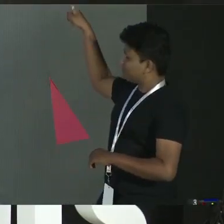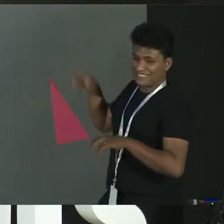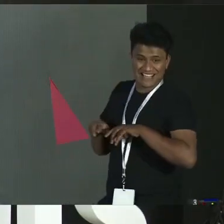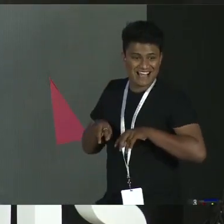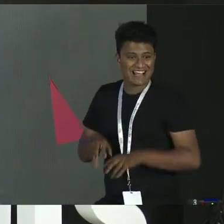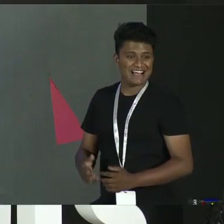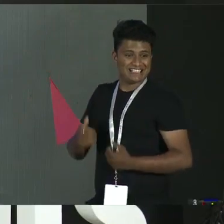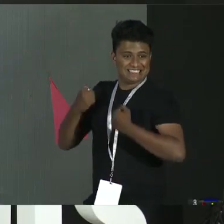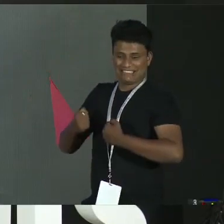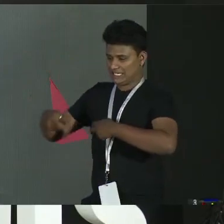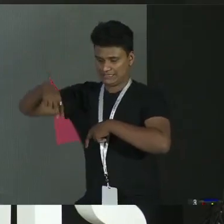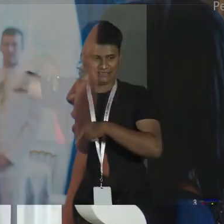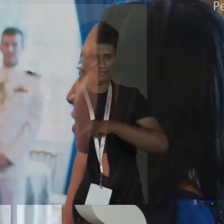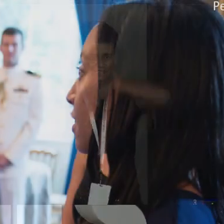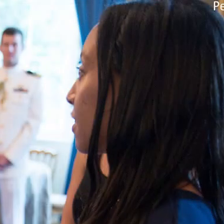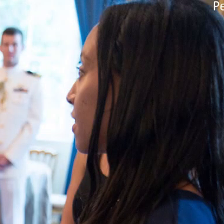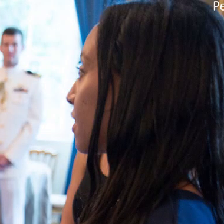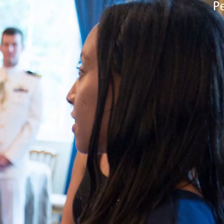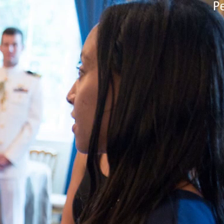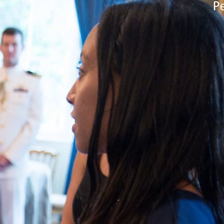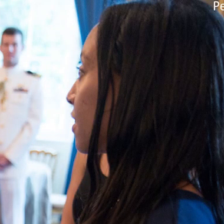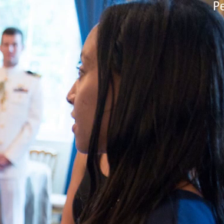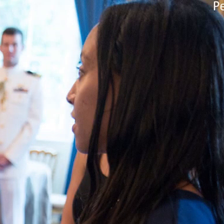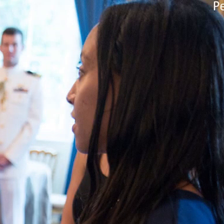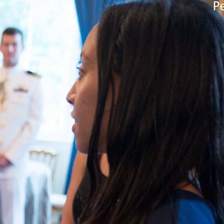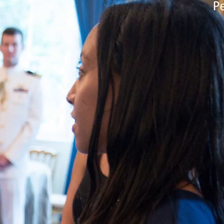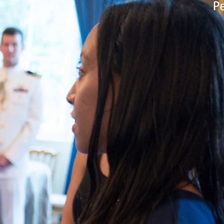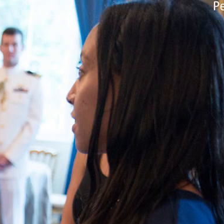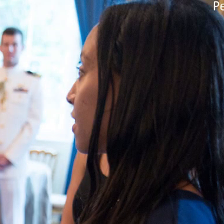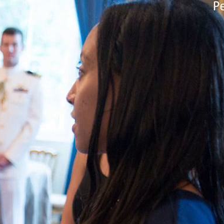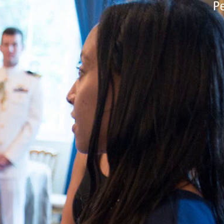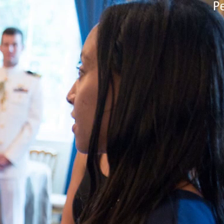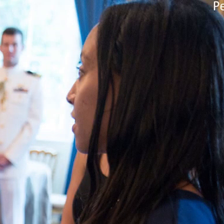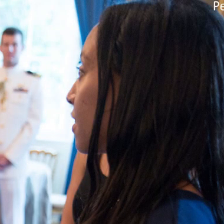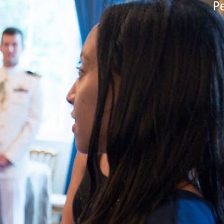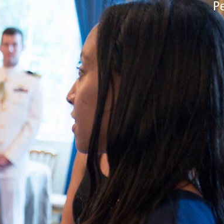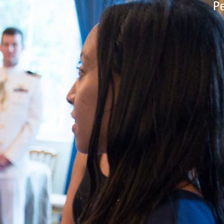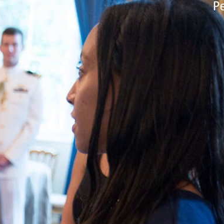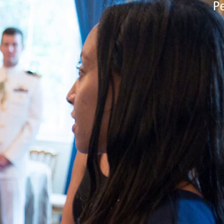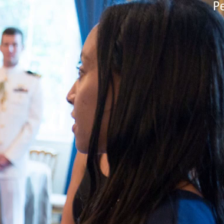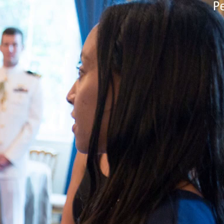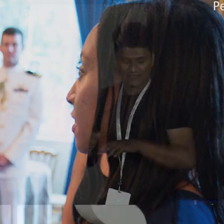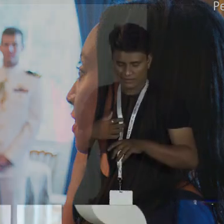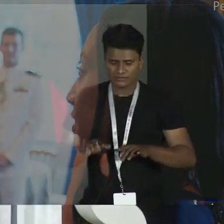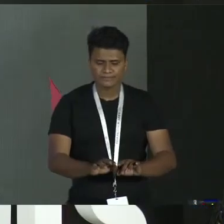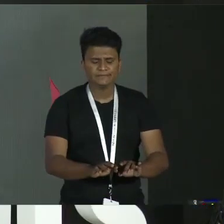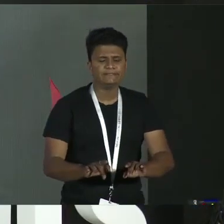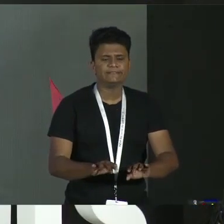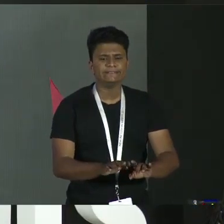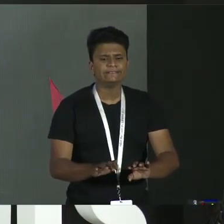table. President Obama is typing on a keyboard, and I'm reading what he's saying on a digital braille